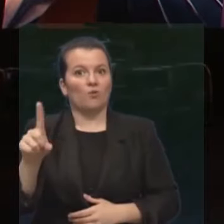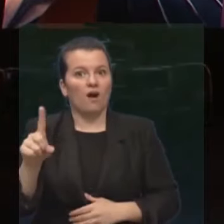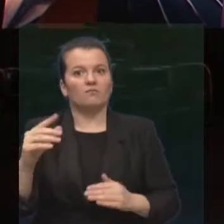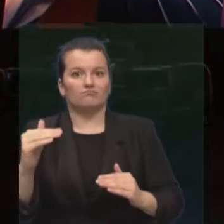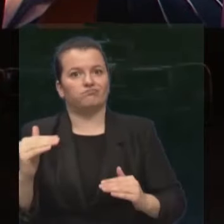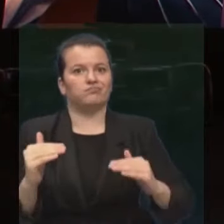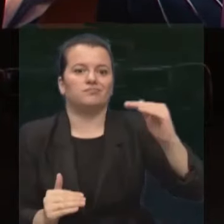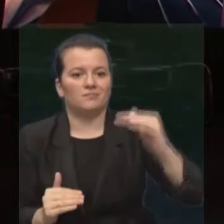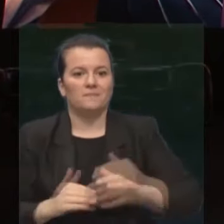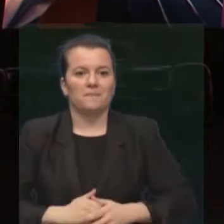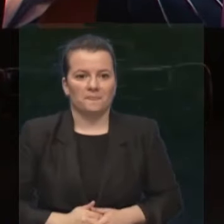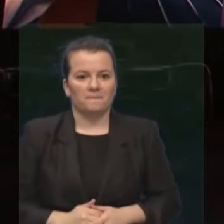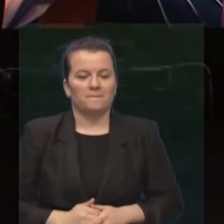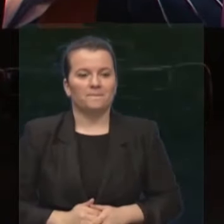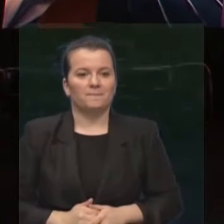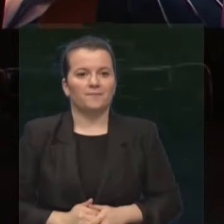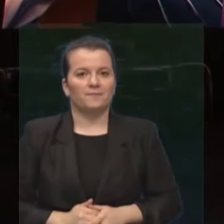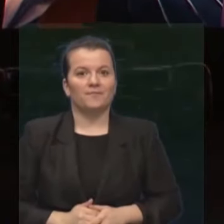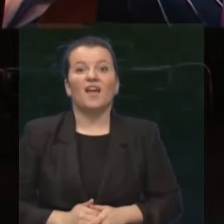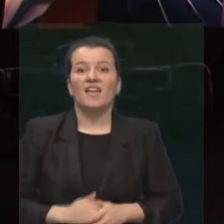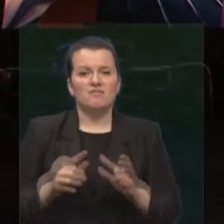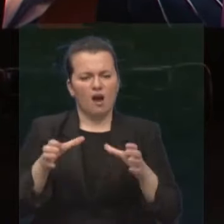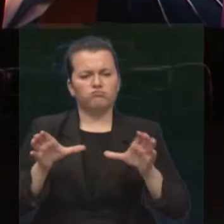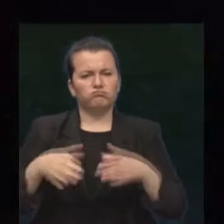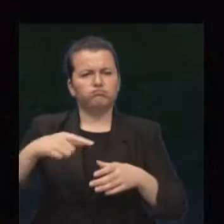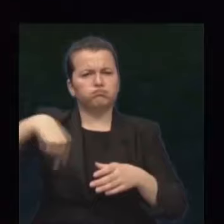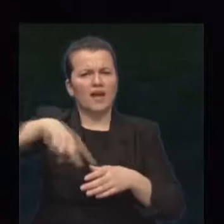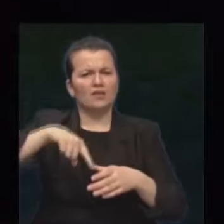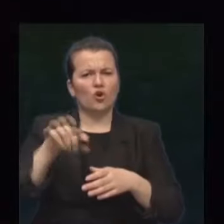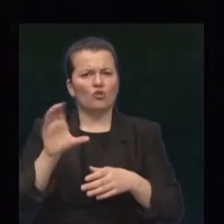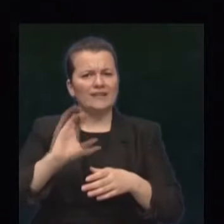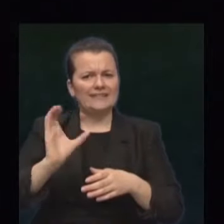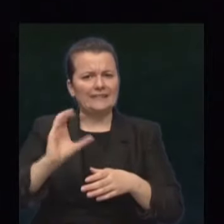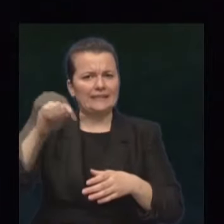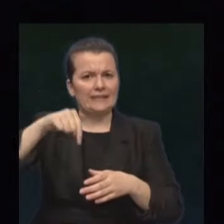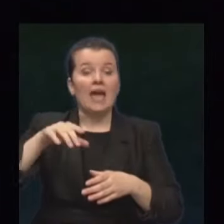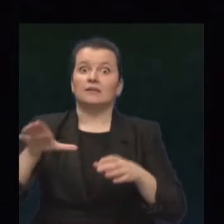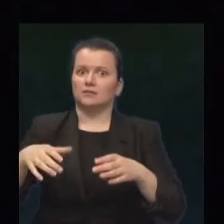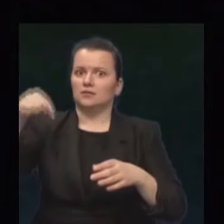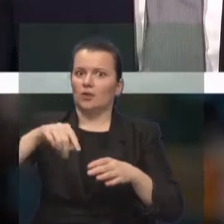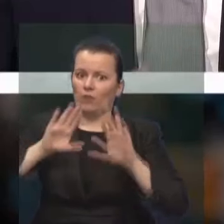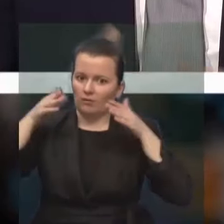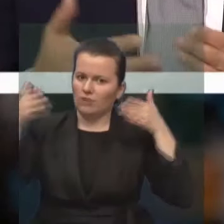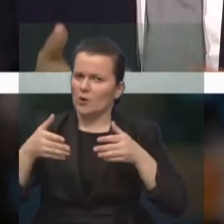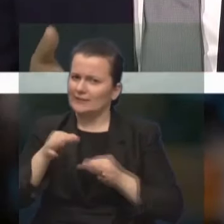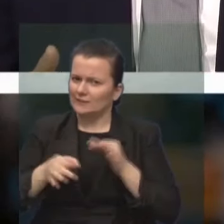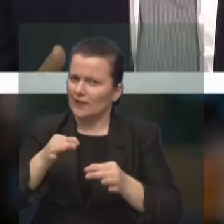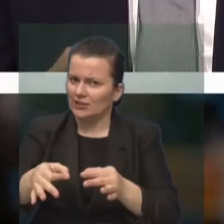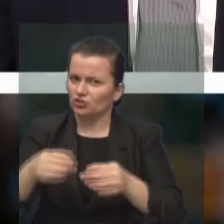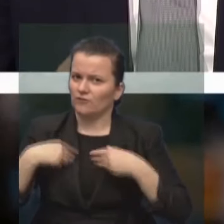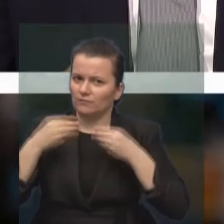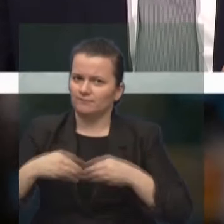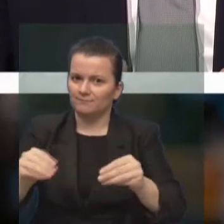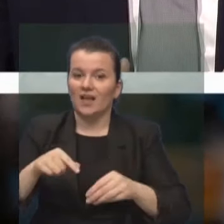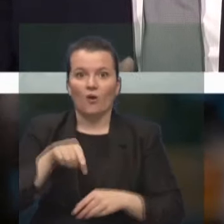Reconquering segment C, of course, the C segment was our major strategy, and the first steps were made with the launch of Arkana